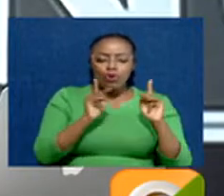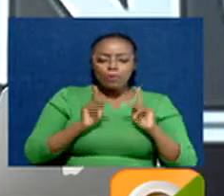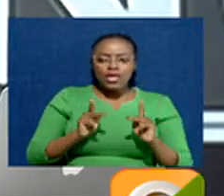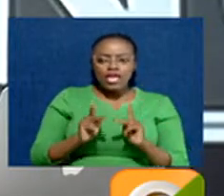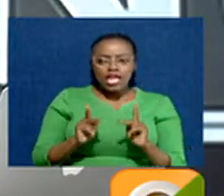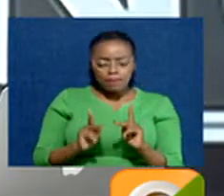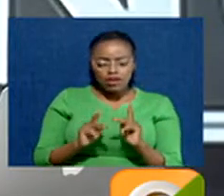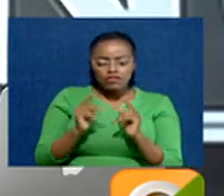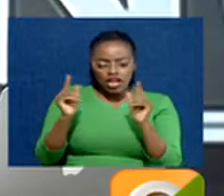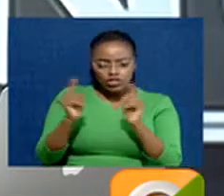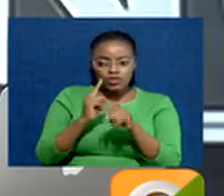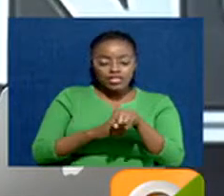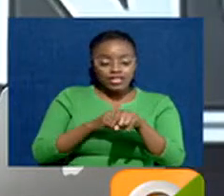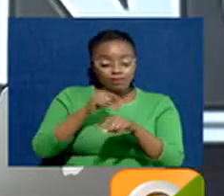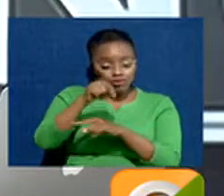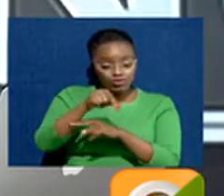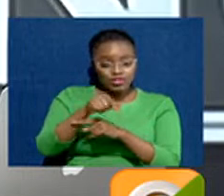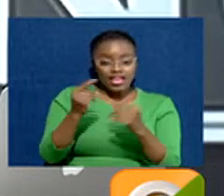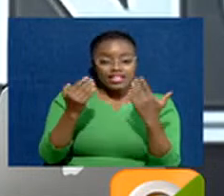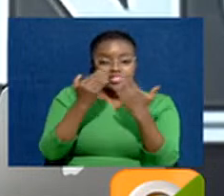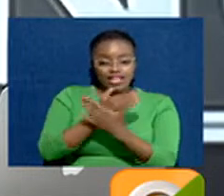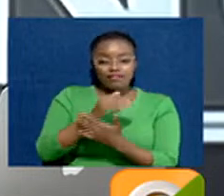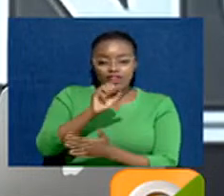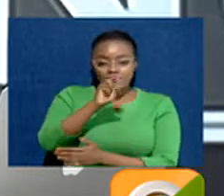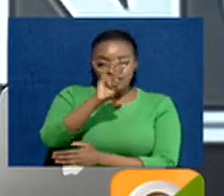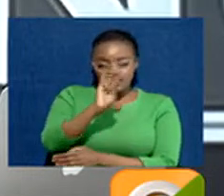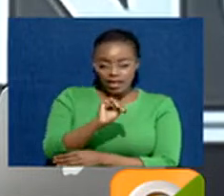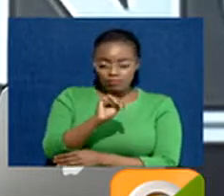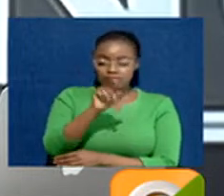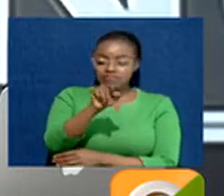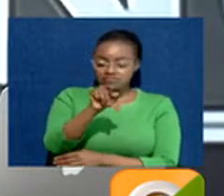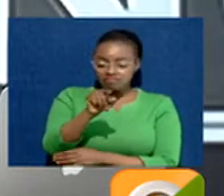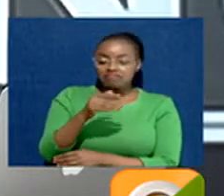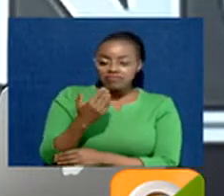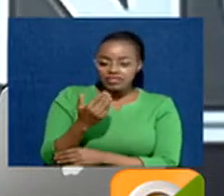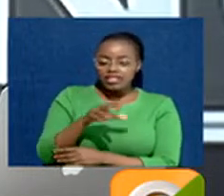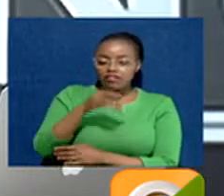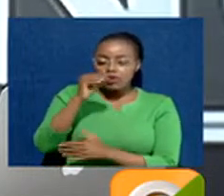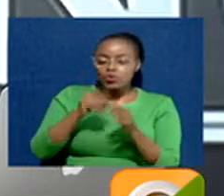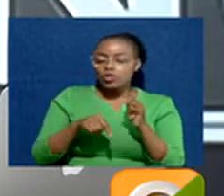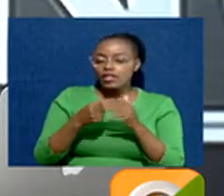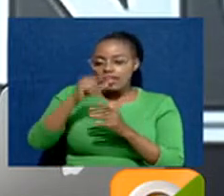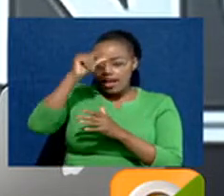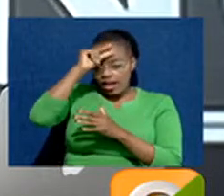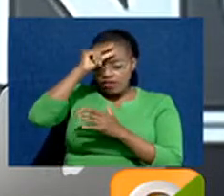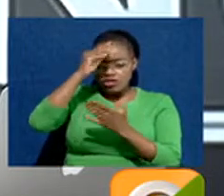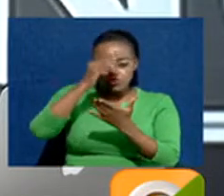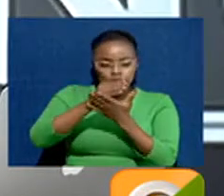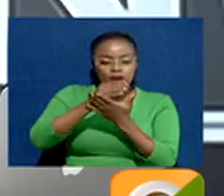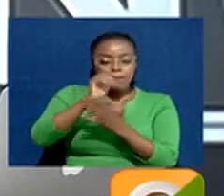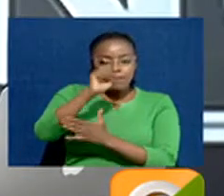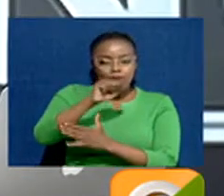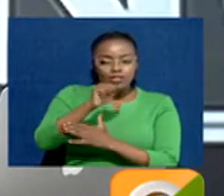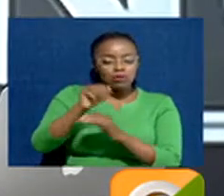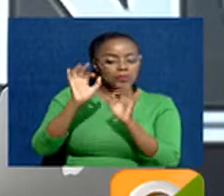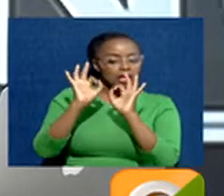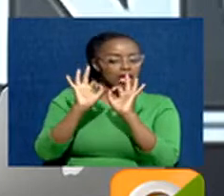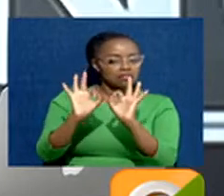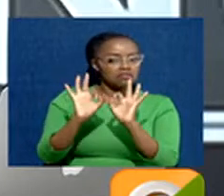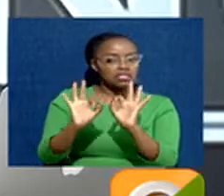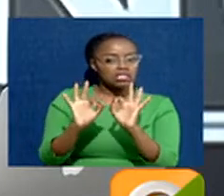in just a moment on the show. Now, tonight, Sam Gituku has found out that the government can indeed be quite